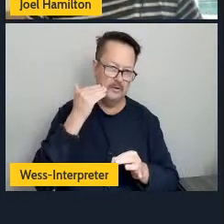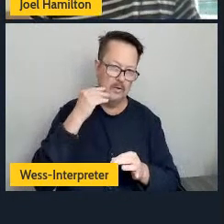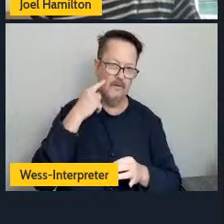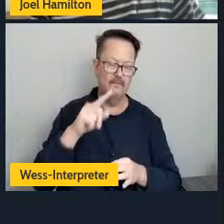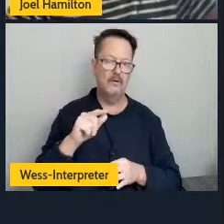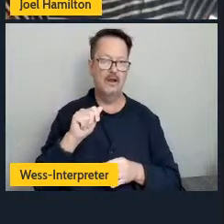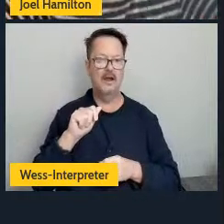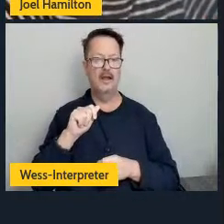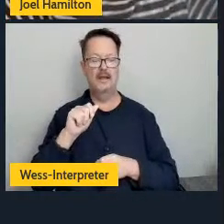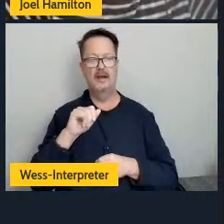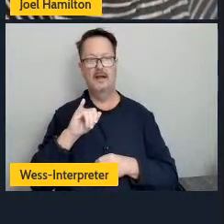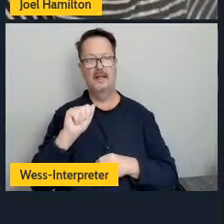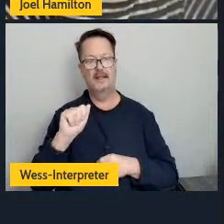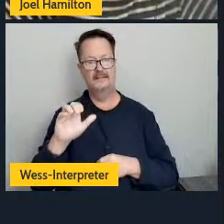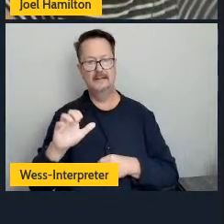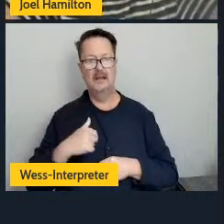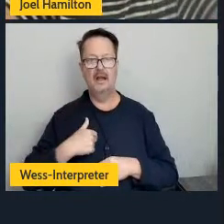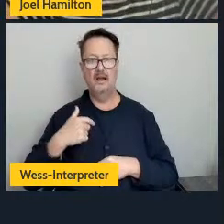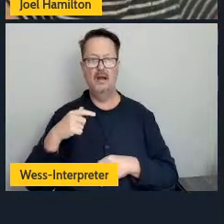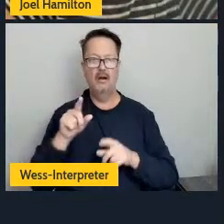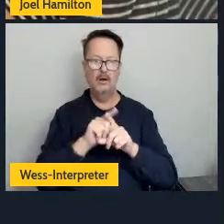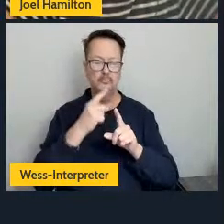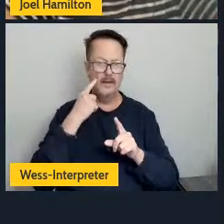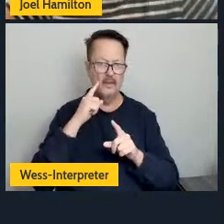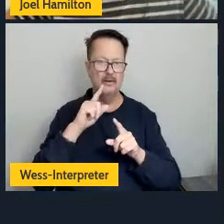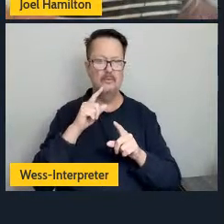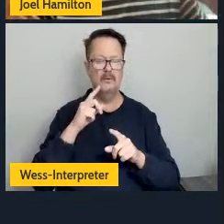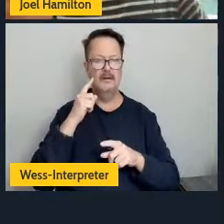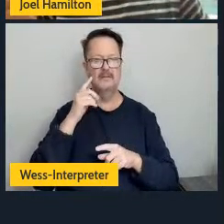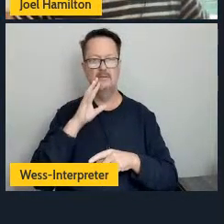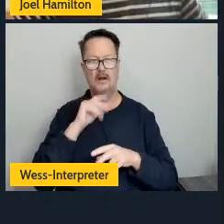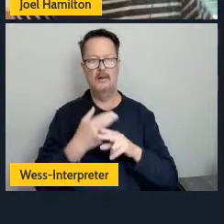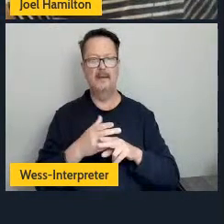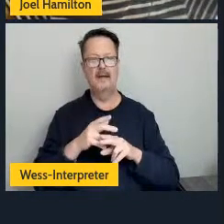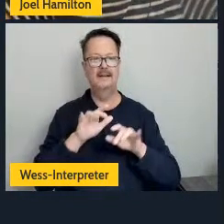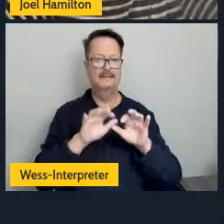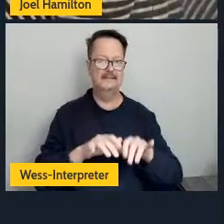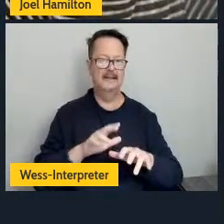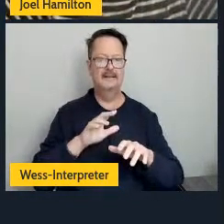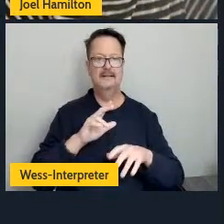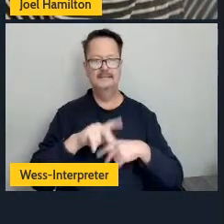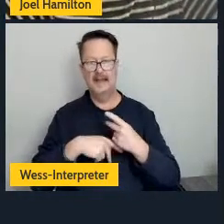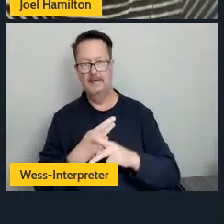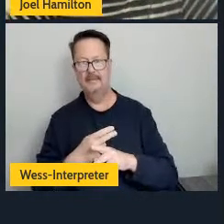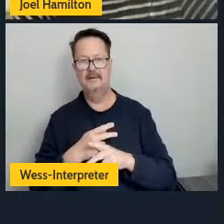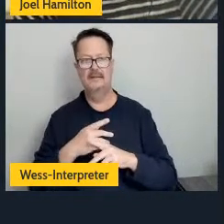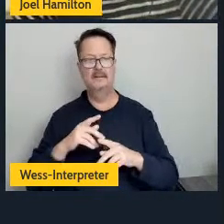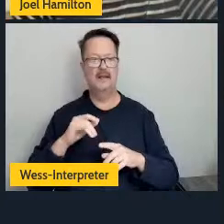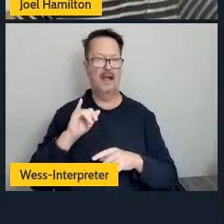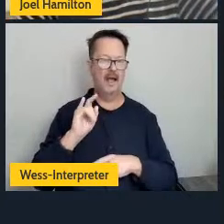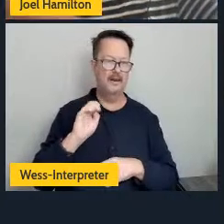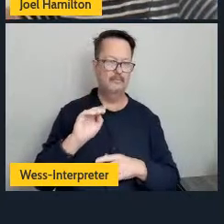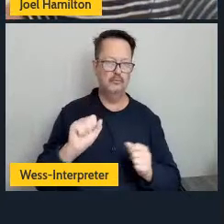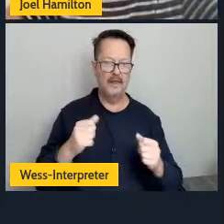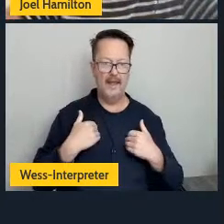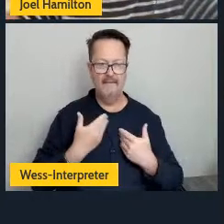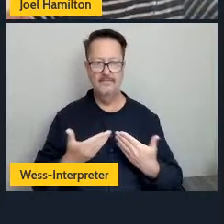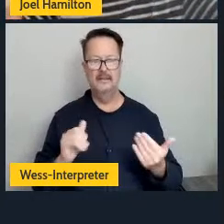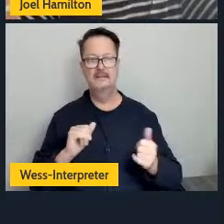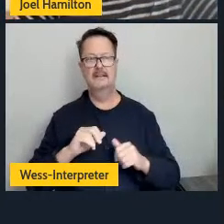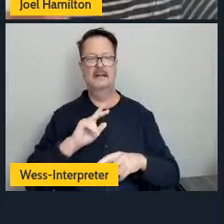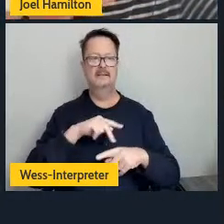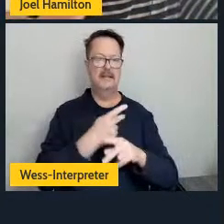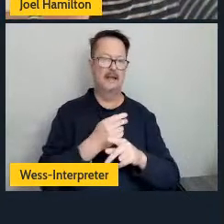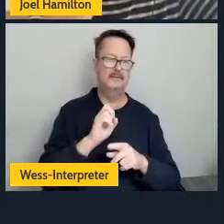IAC. And also, I think when it comes to typing items in the IAC, think of all the possibilities. You could have things like typed event